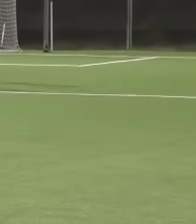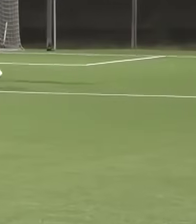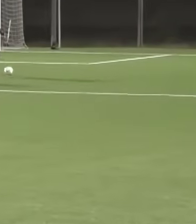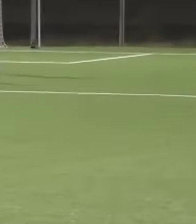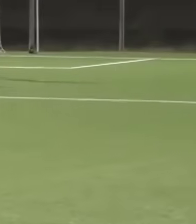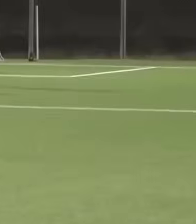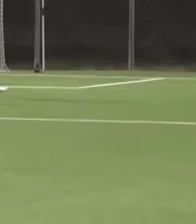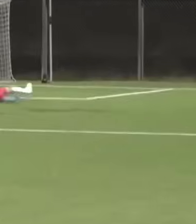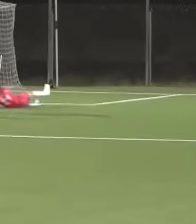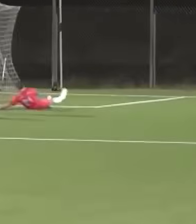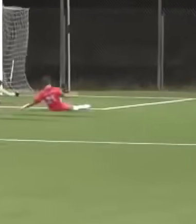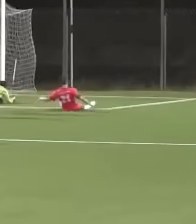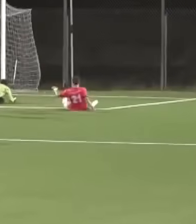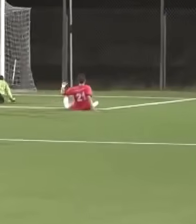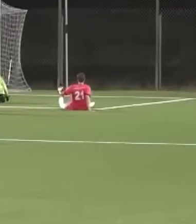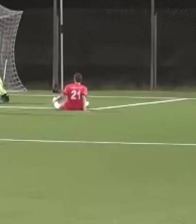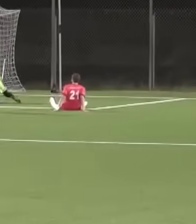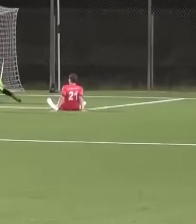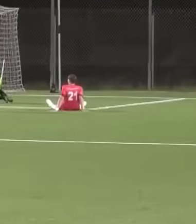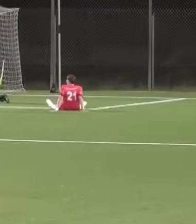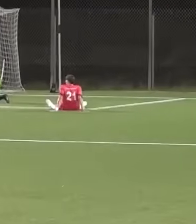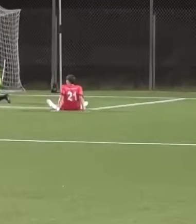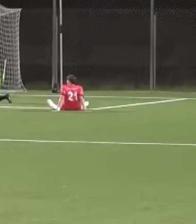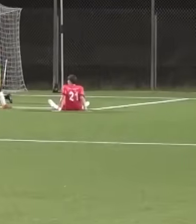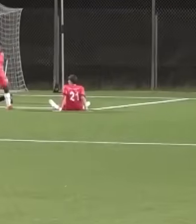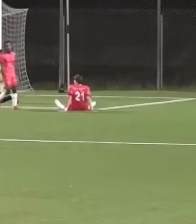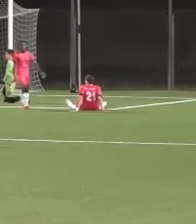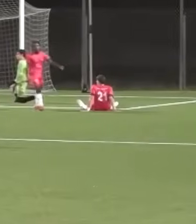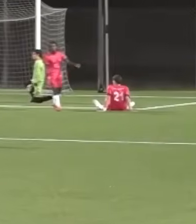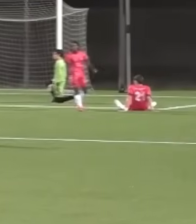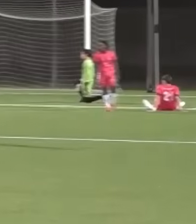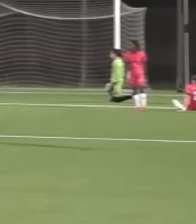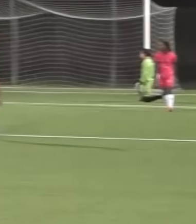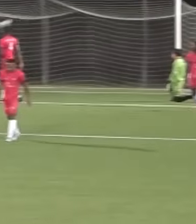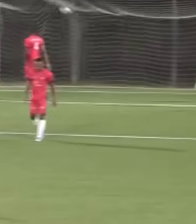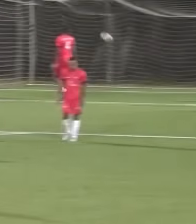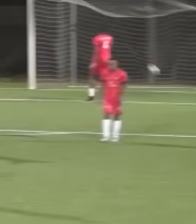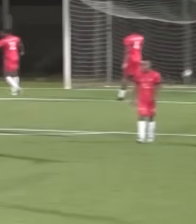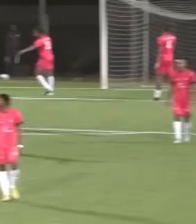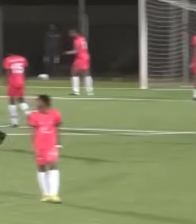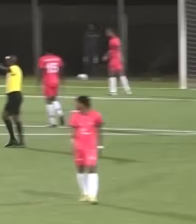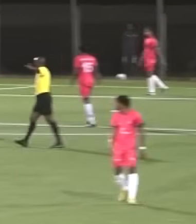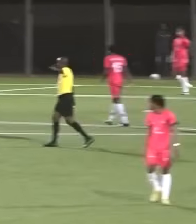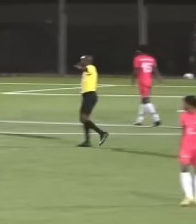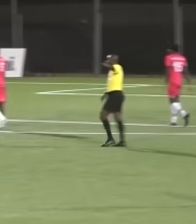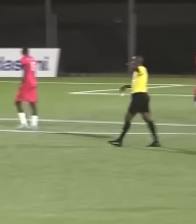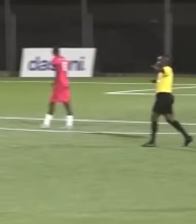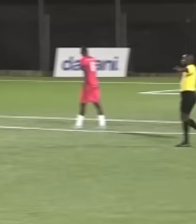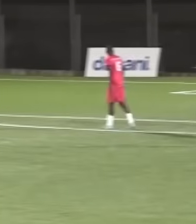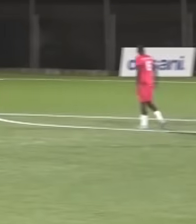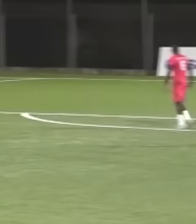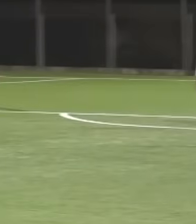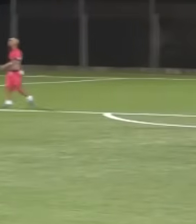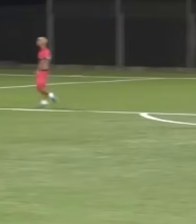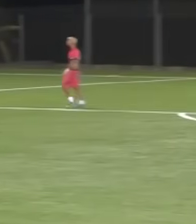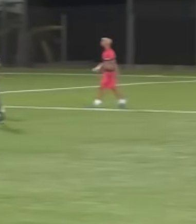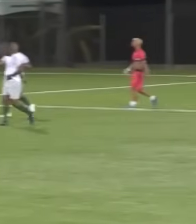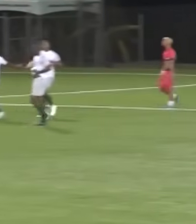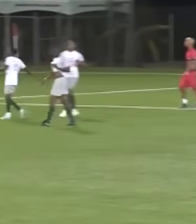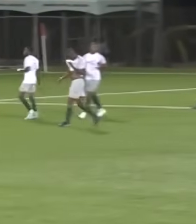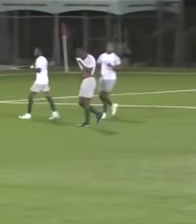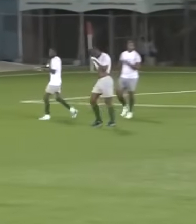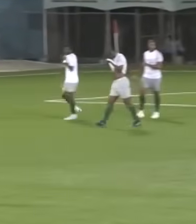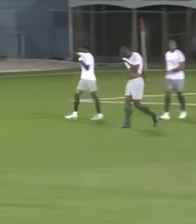Through ball to Raheem Neblet, who drills it far post, and that's the winner. Final score, Wales